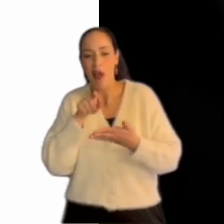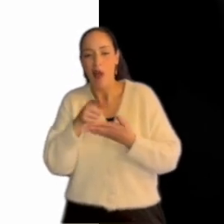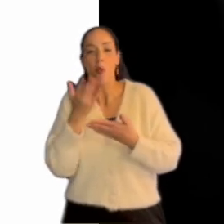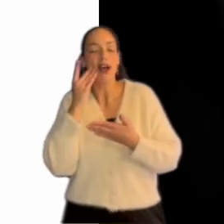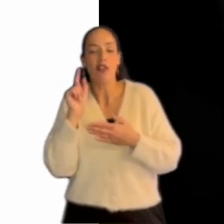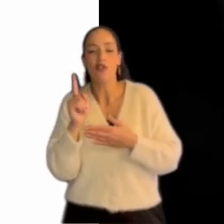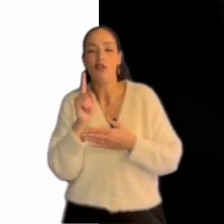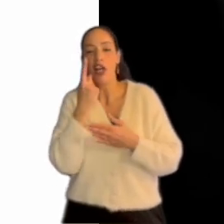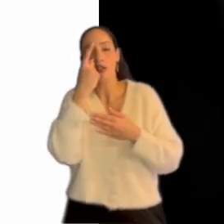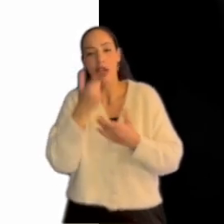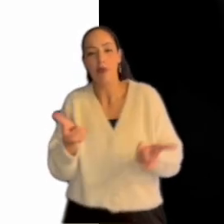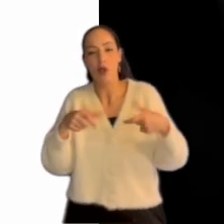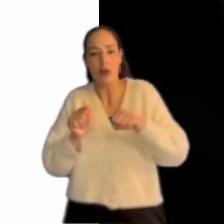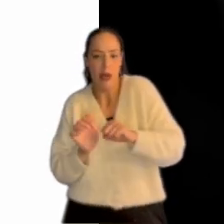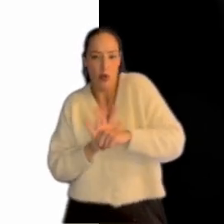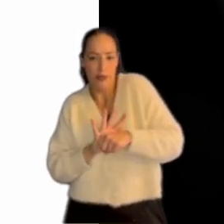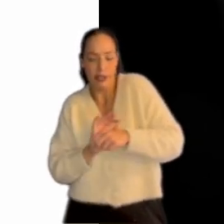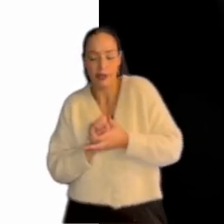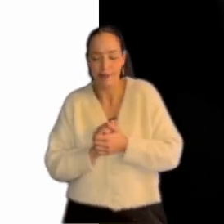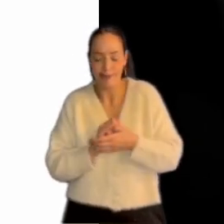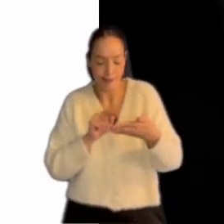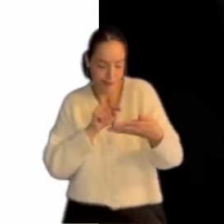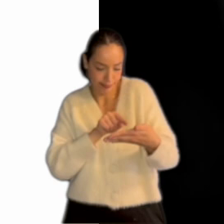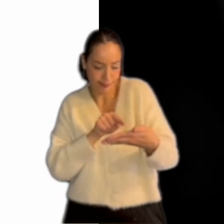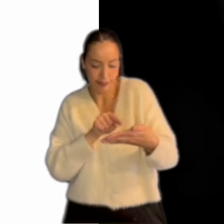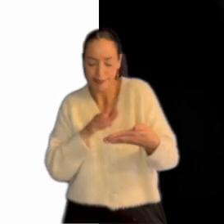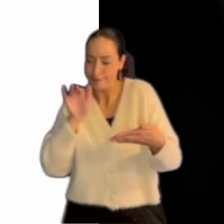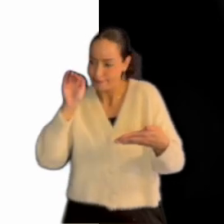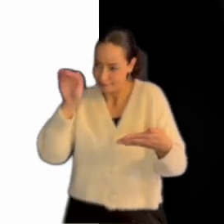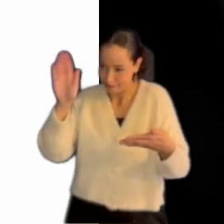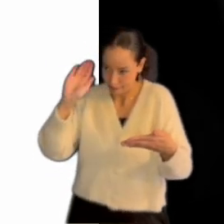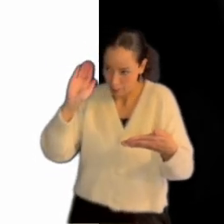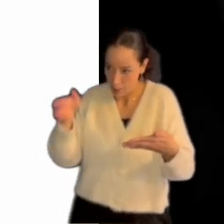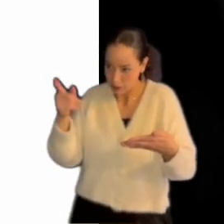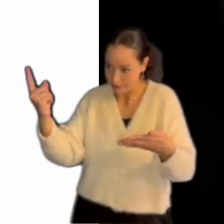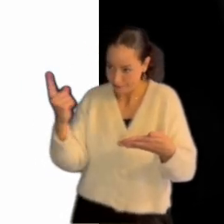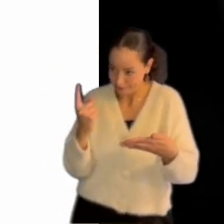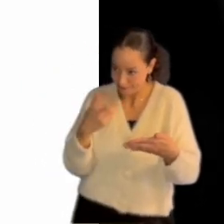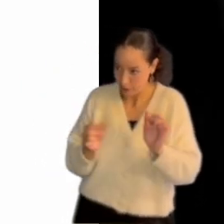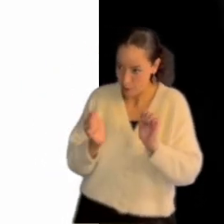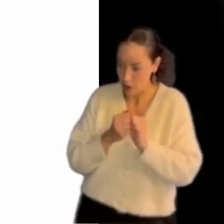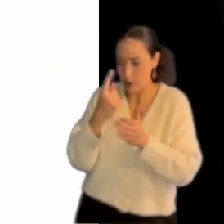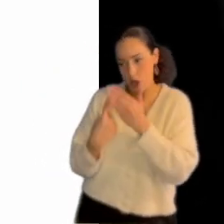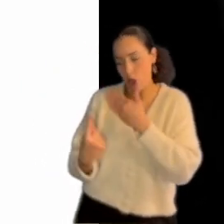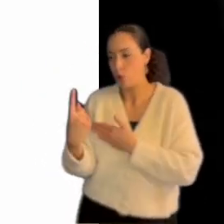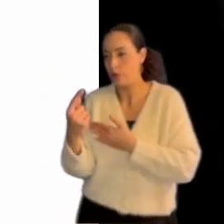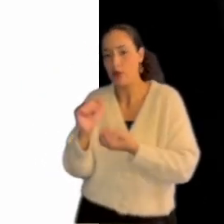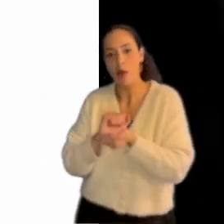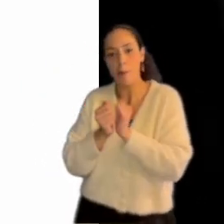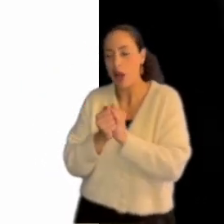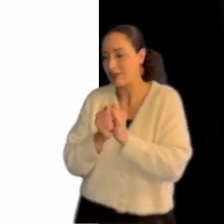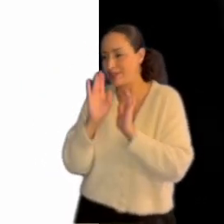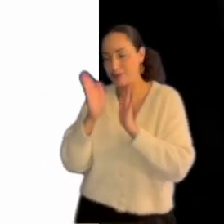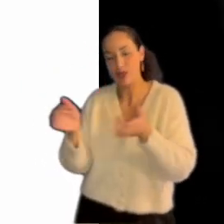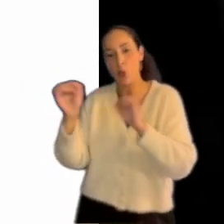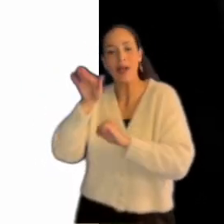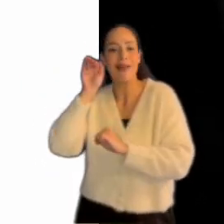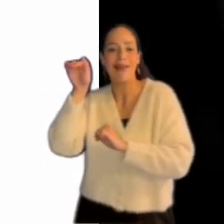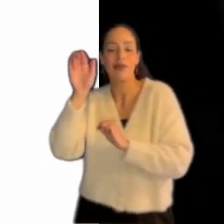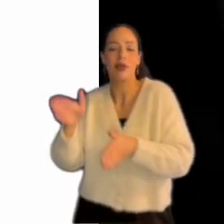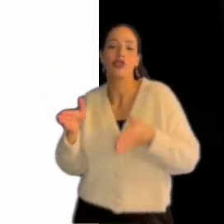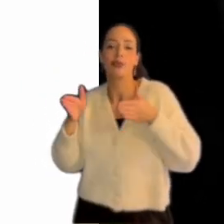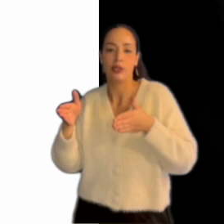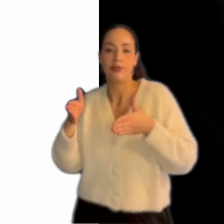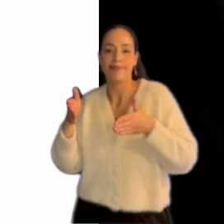As things stand, we ask that you attend this appointment alone. Partners and other companions must wait outside the hospital. When lockdown rules